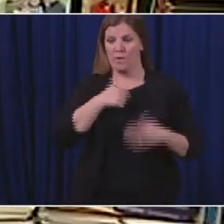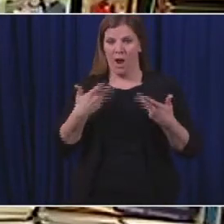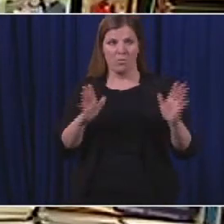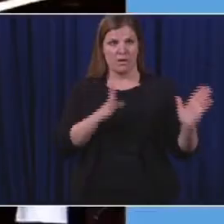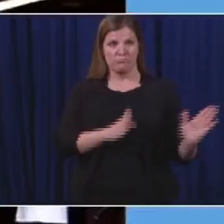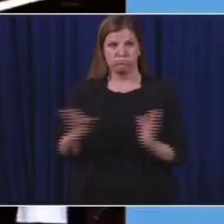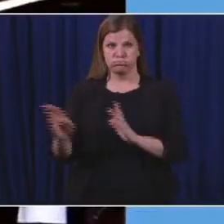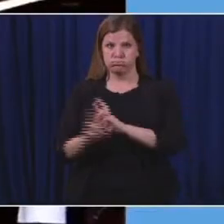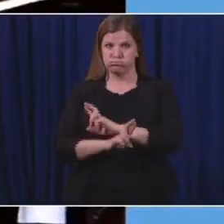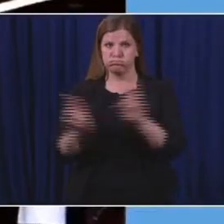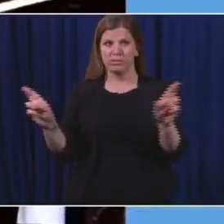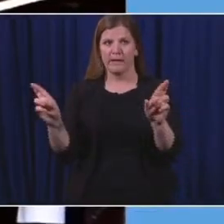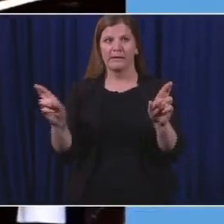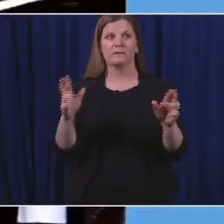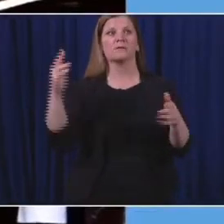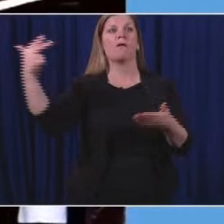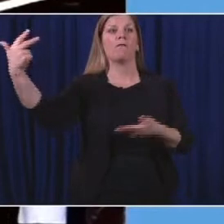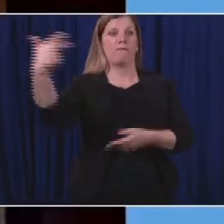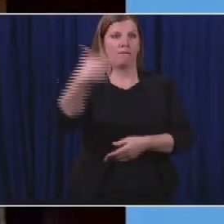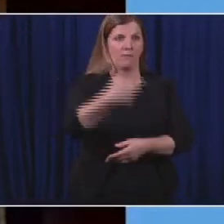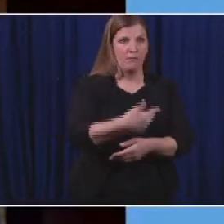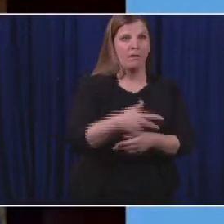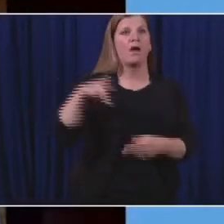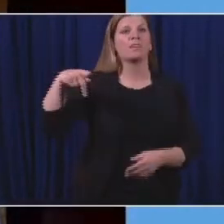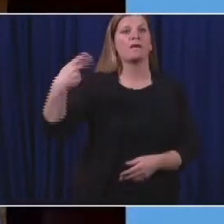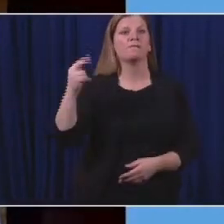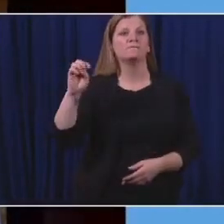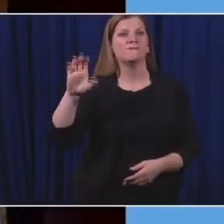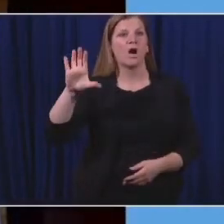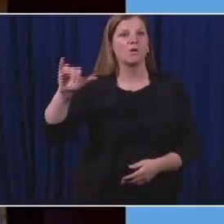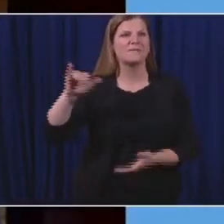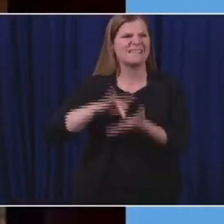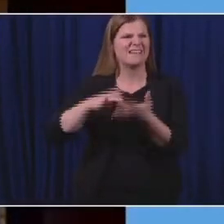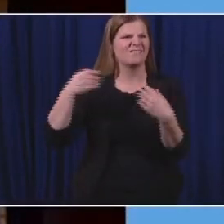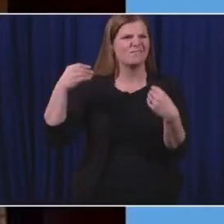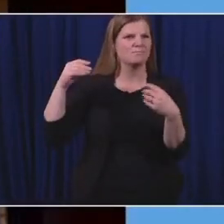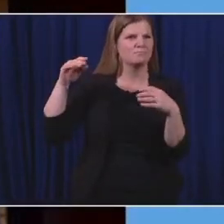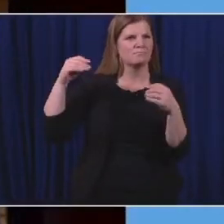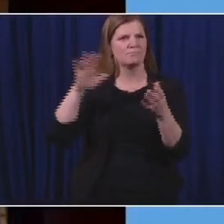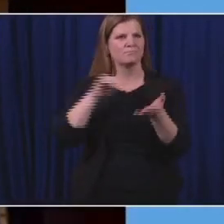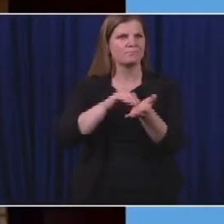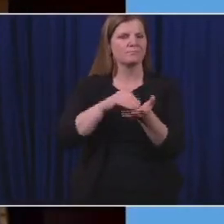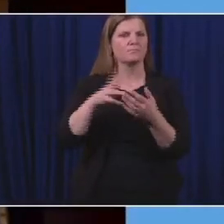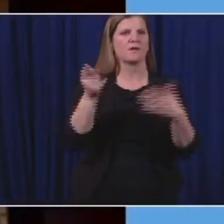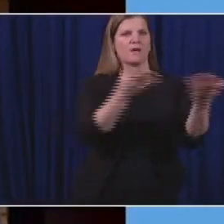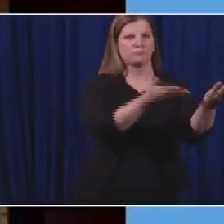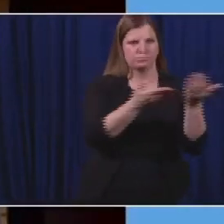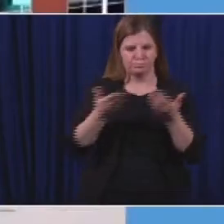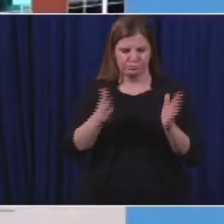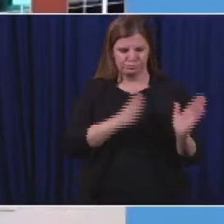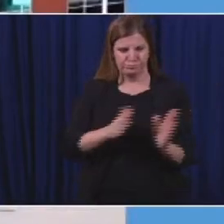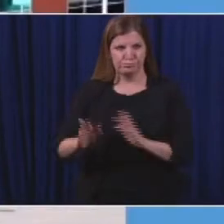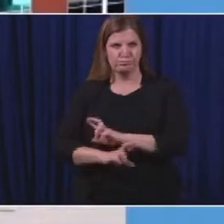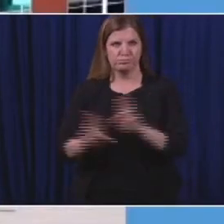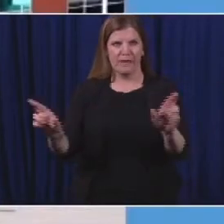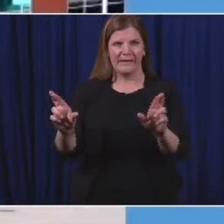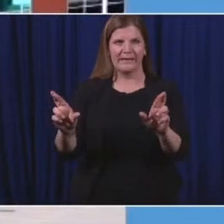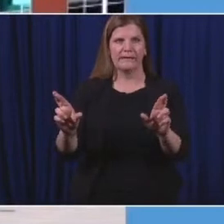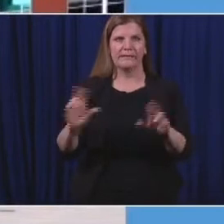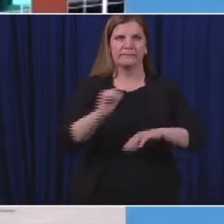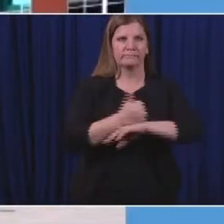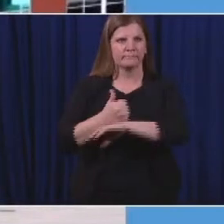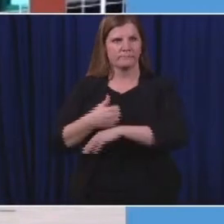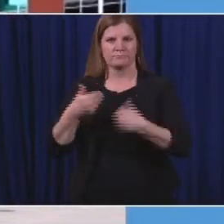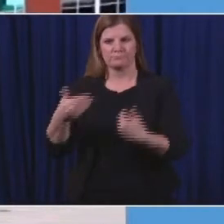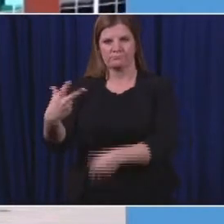our pharmacy colleagues got the vaccine ready for injection. We had decided when we